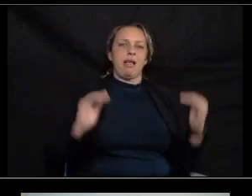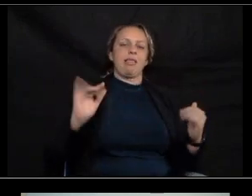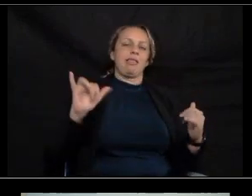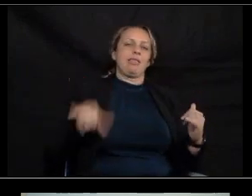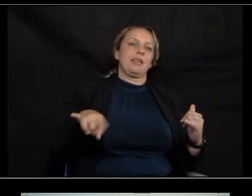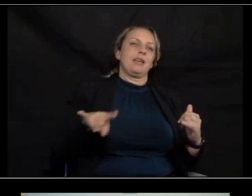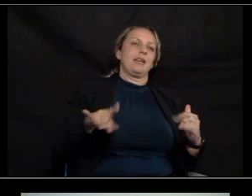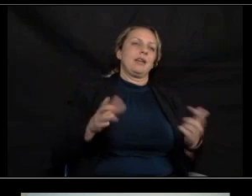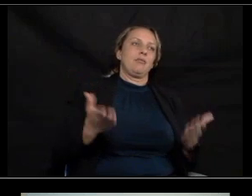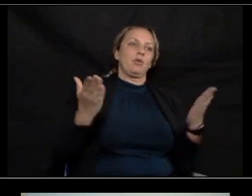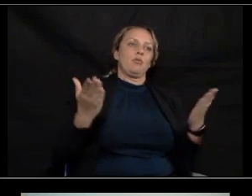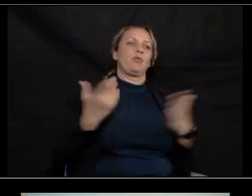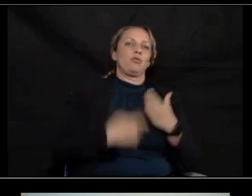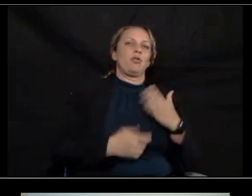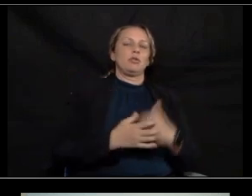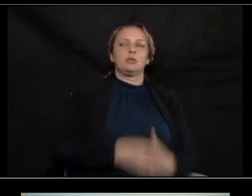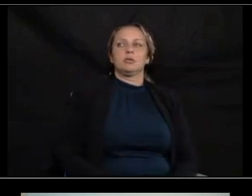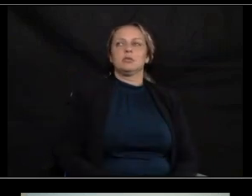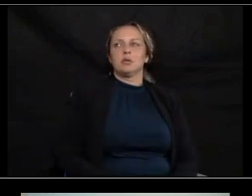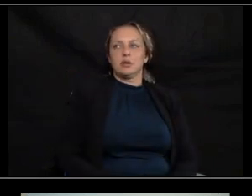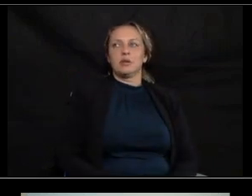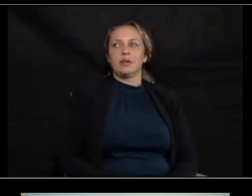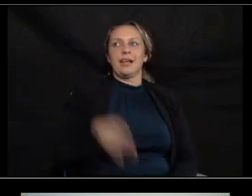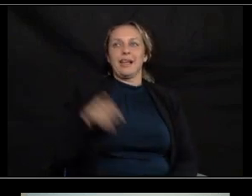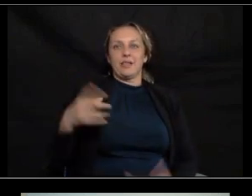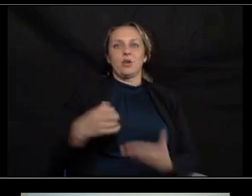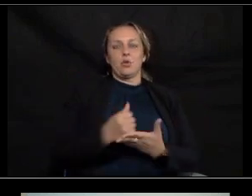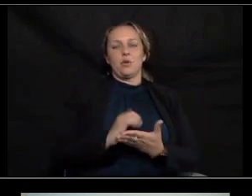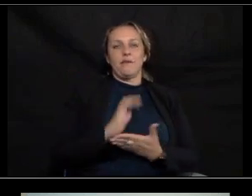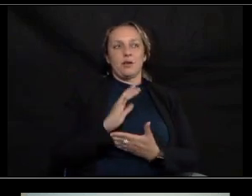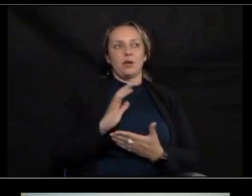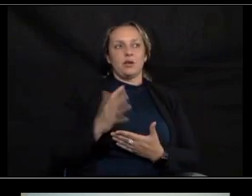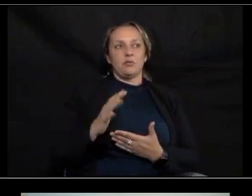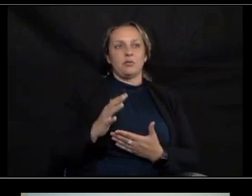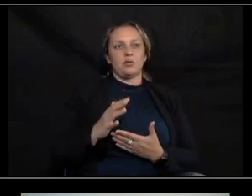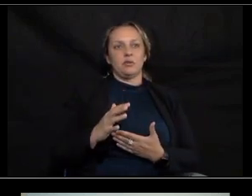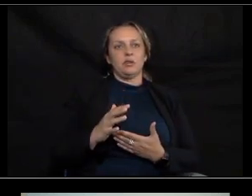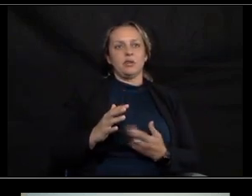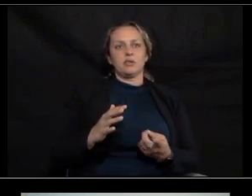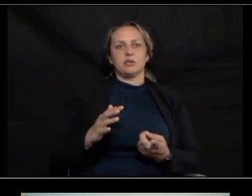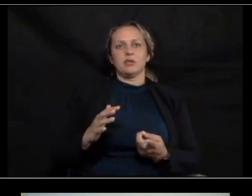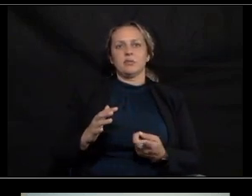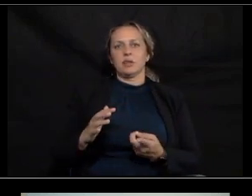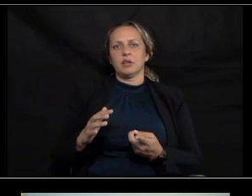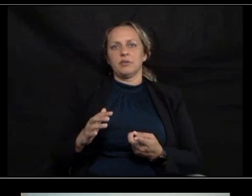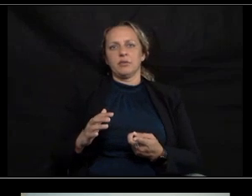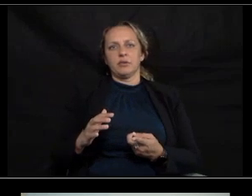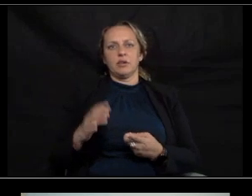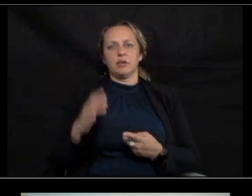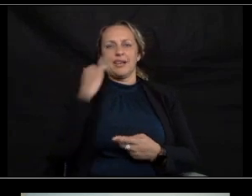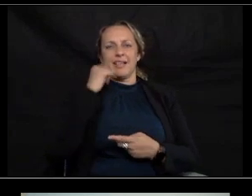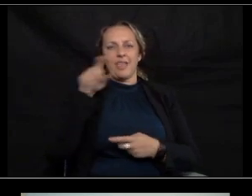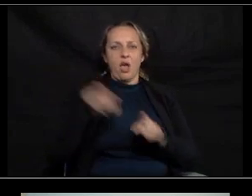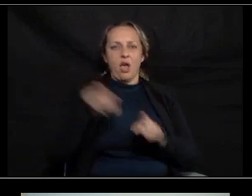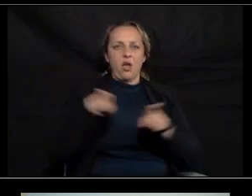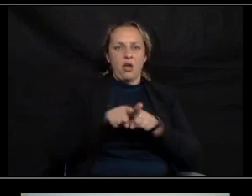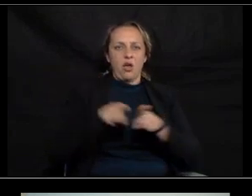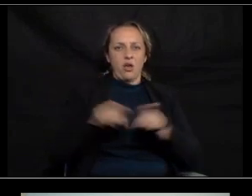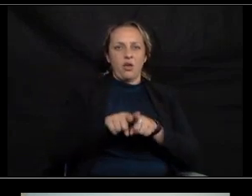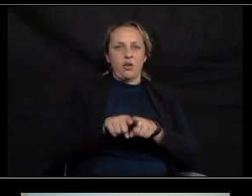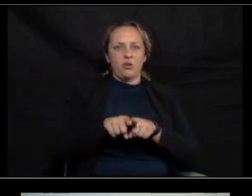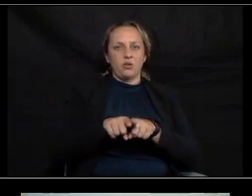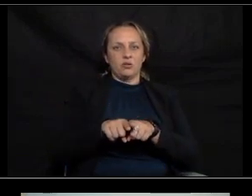the proposed costs. And this, the revenue is pretty much driven by the reclaimed water customers, and we're also increasing our